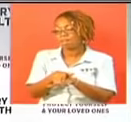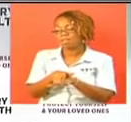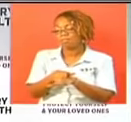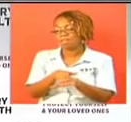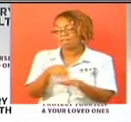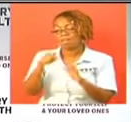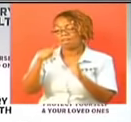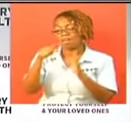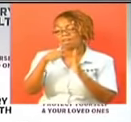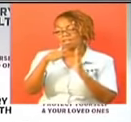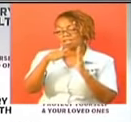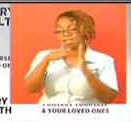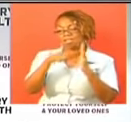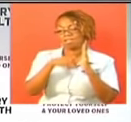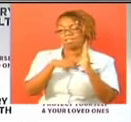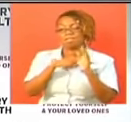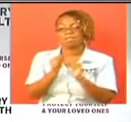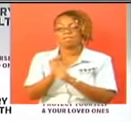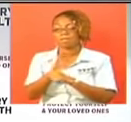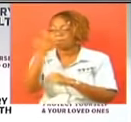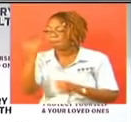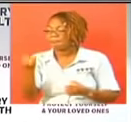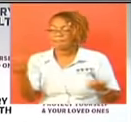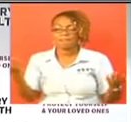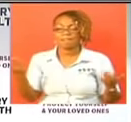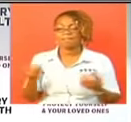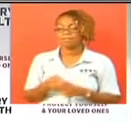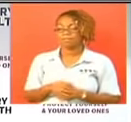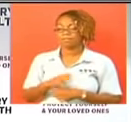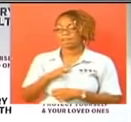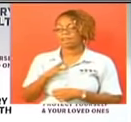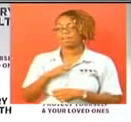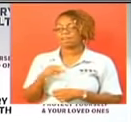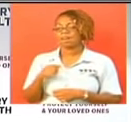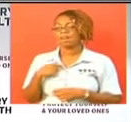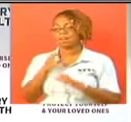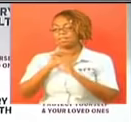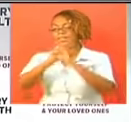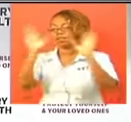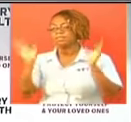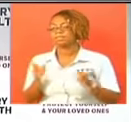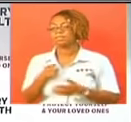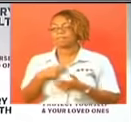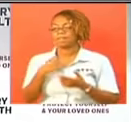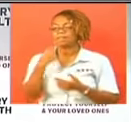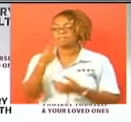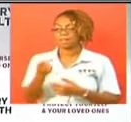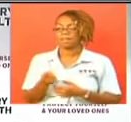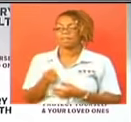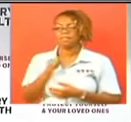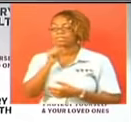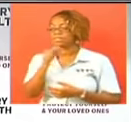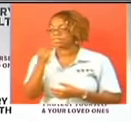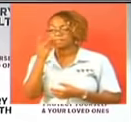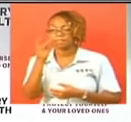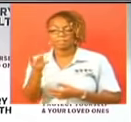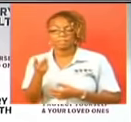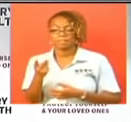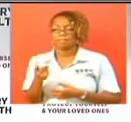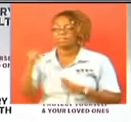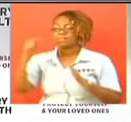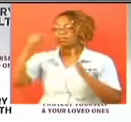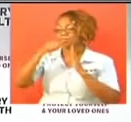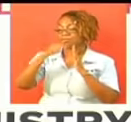Okay, thanks for the question and for allowing me to clarify. What I said is that we weren't seeing a decrease in movement, i.e., that